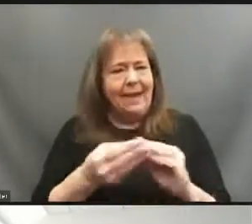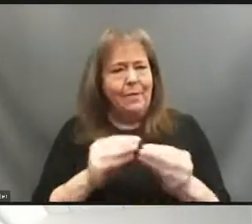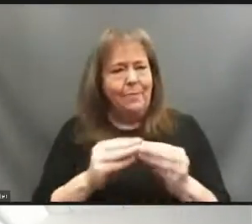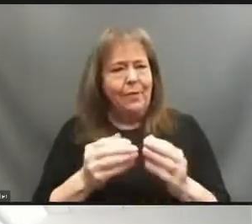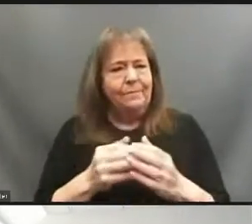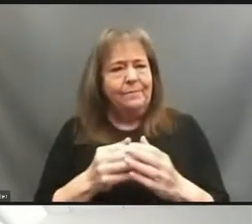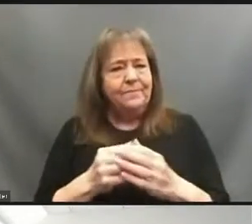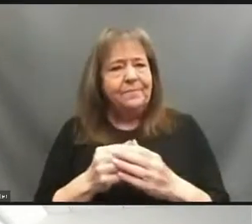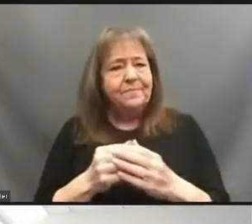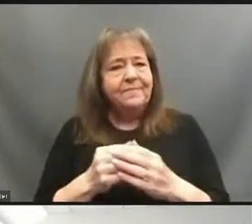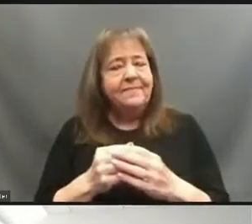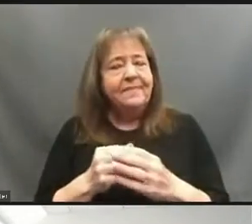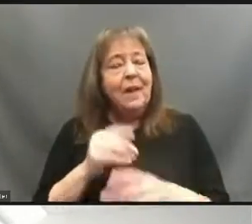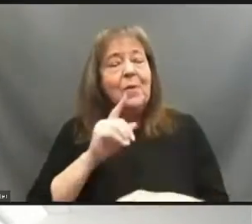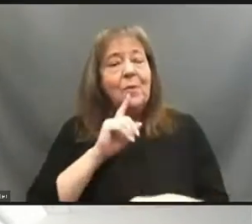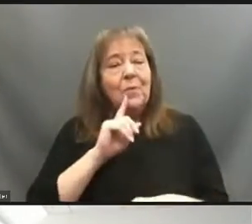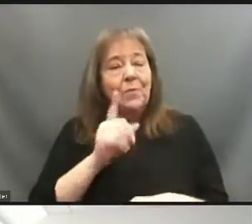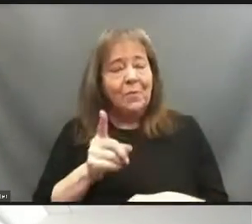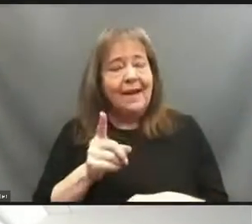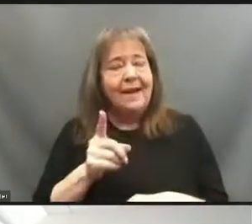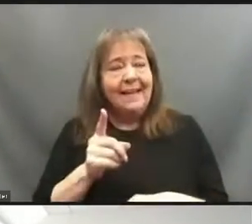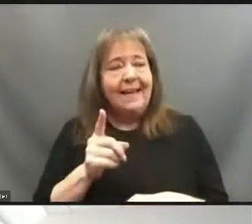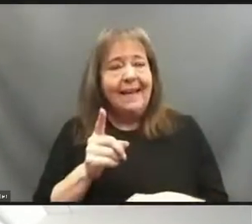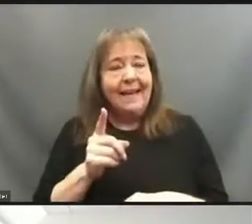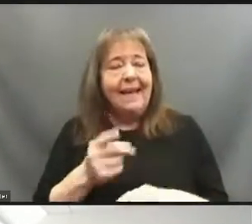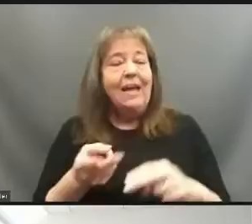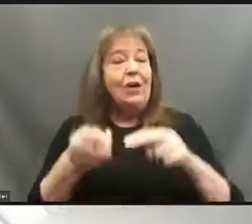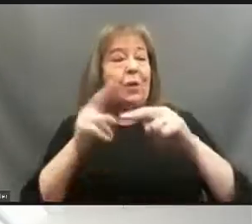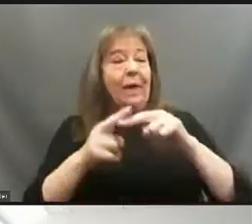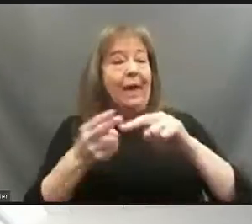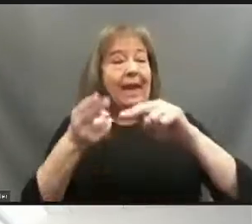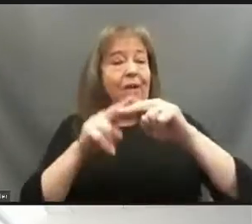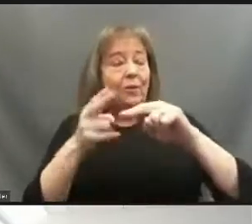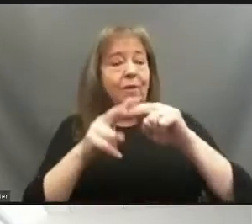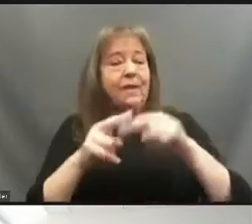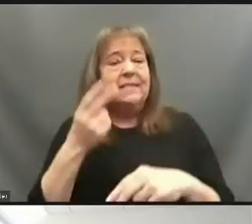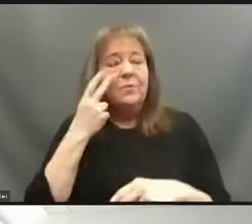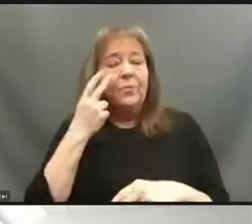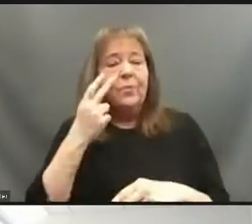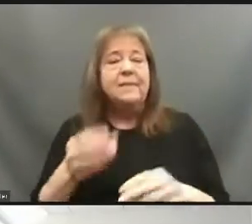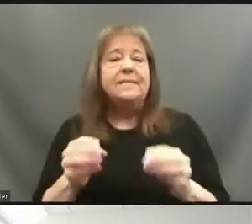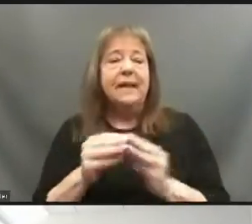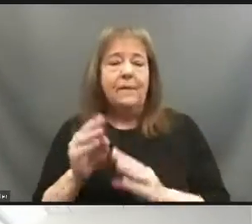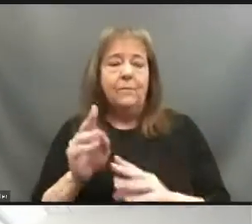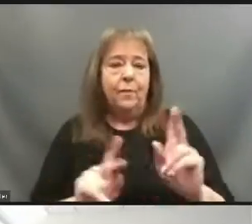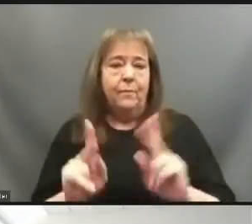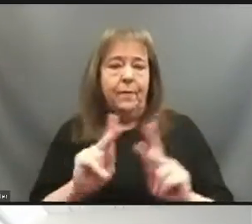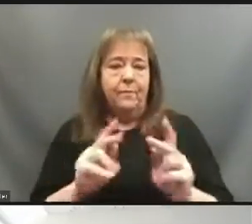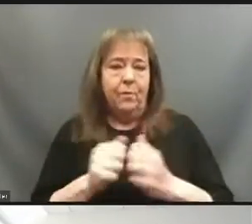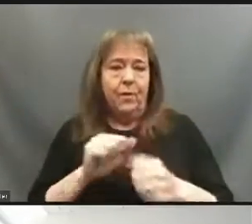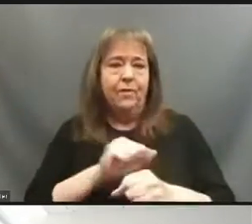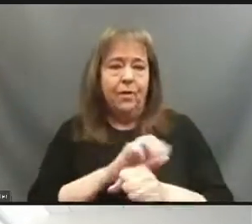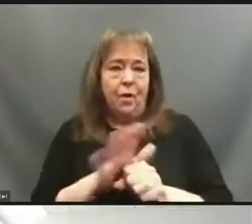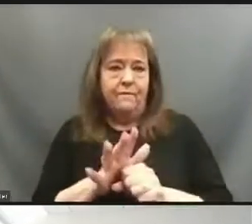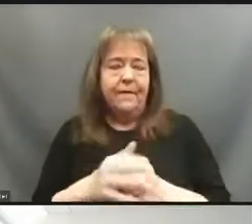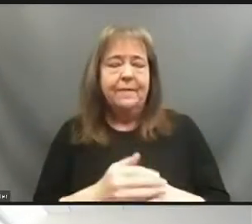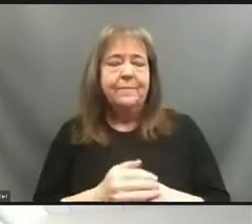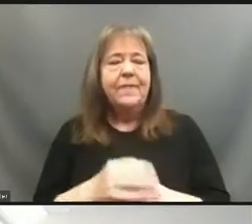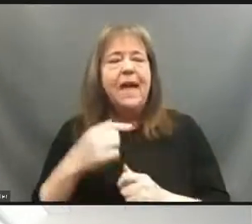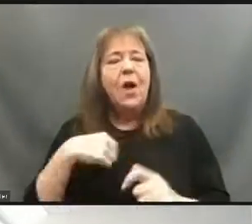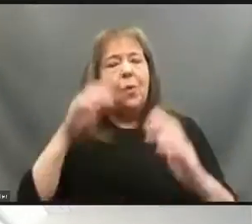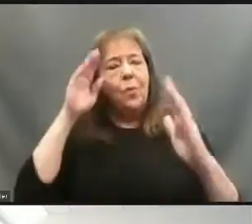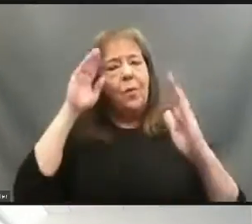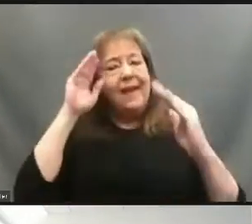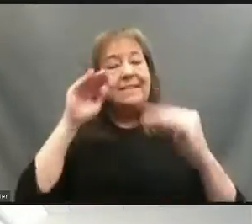oftentimes really picks up when we're seeing higher numbers of COVID cases come to the hospital. We're anticipating flu